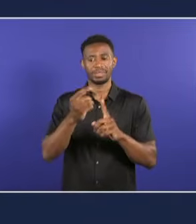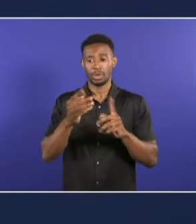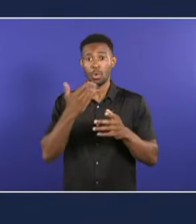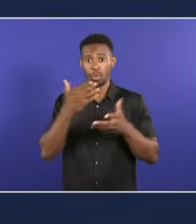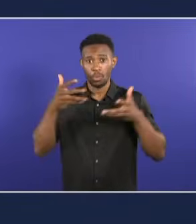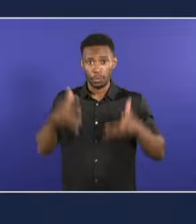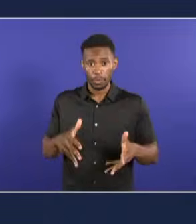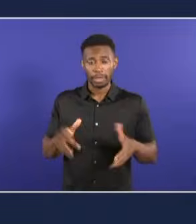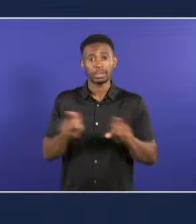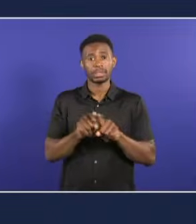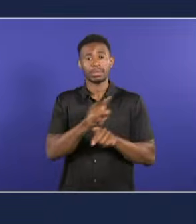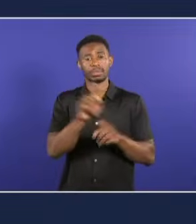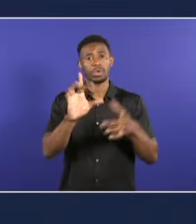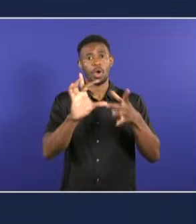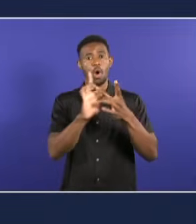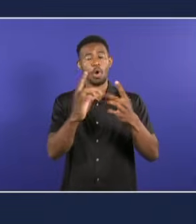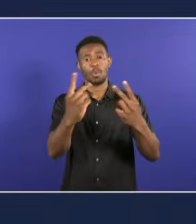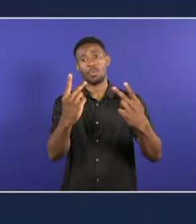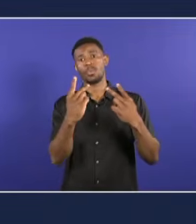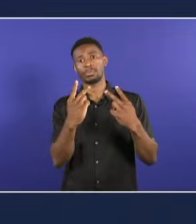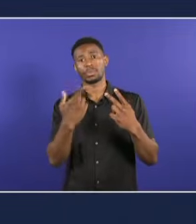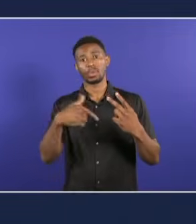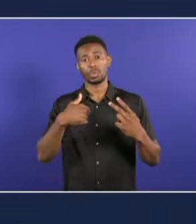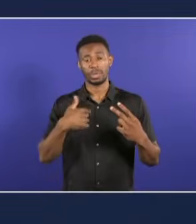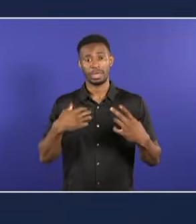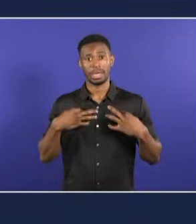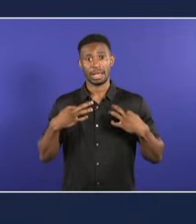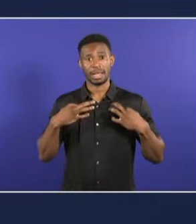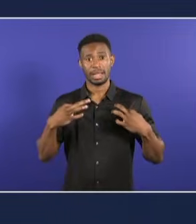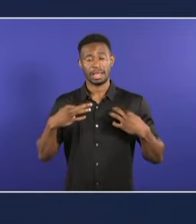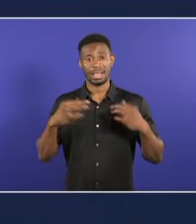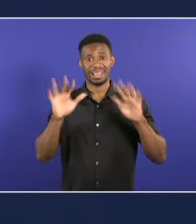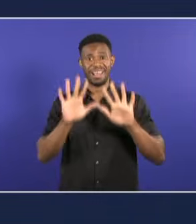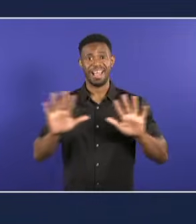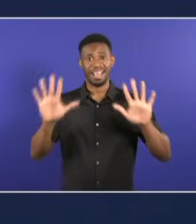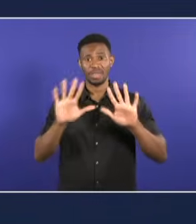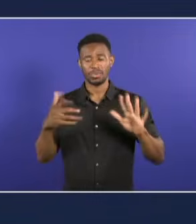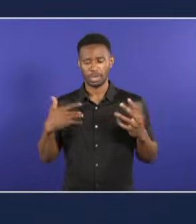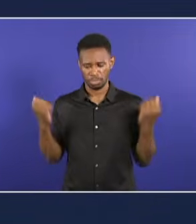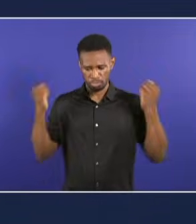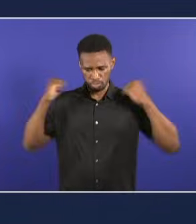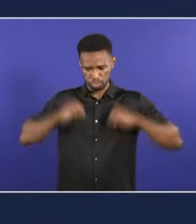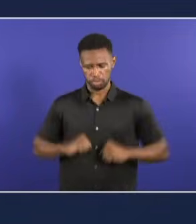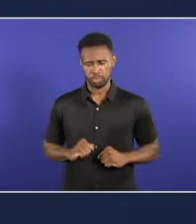today, we wear our colors with pride.